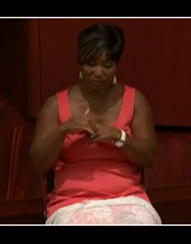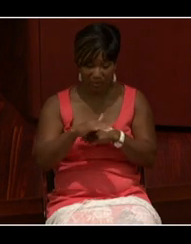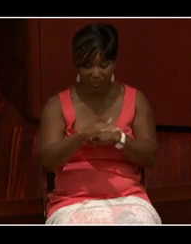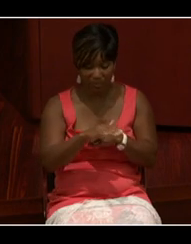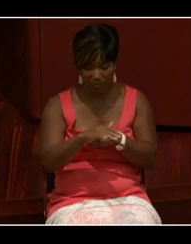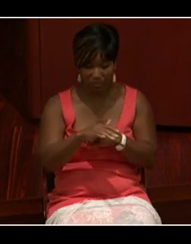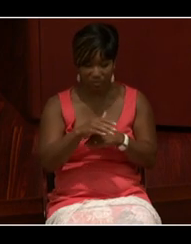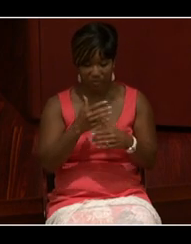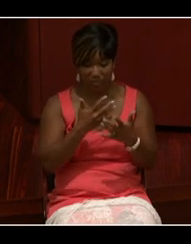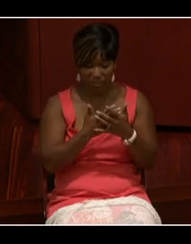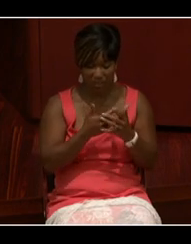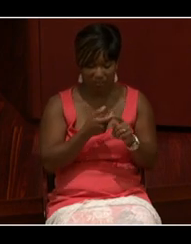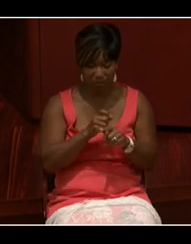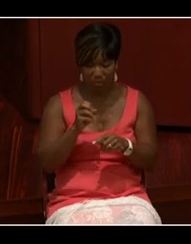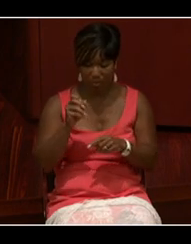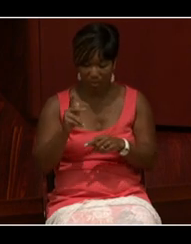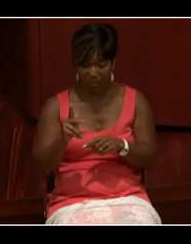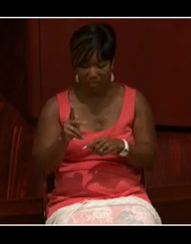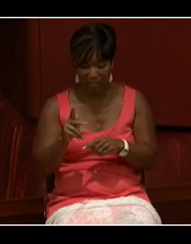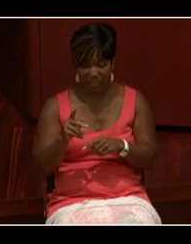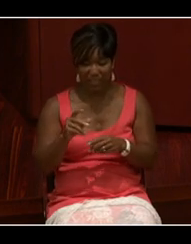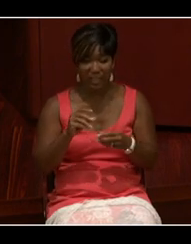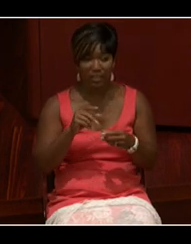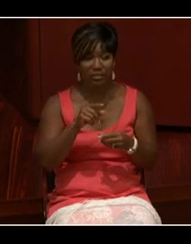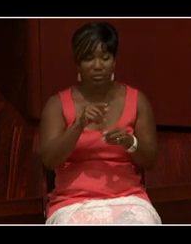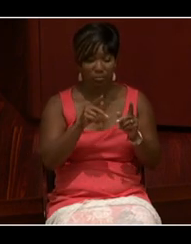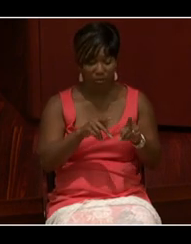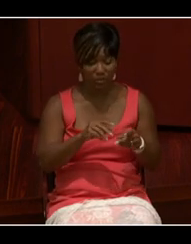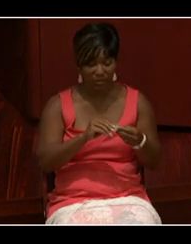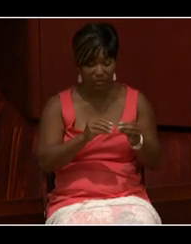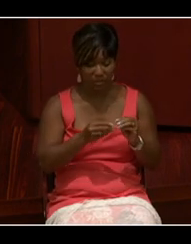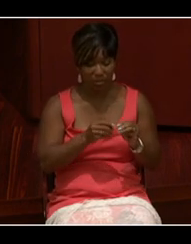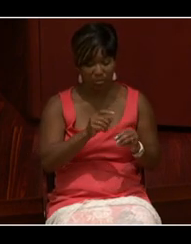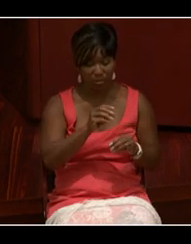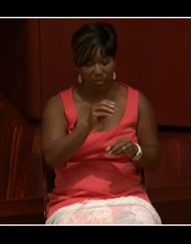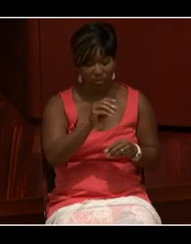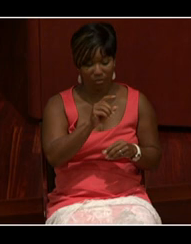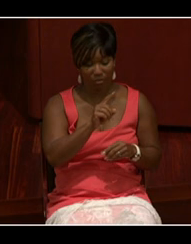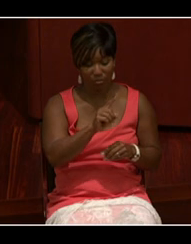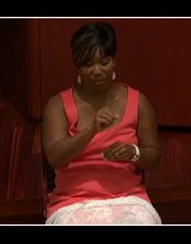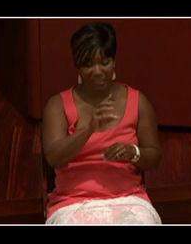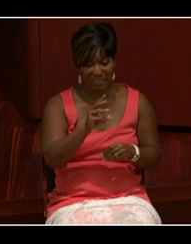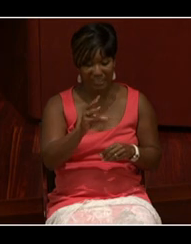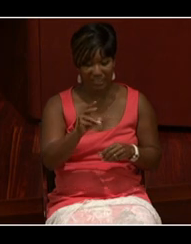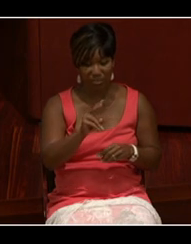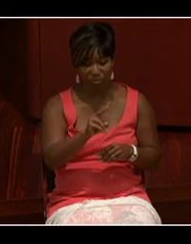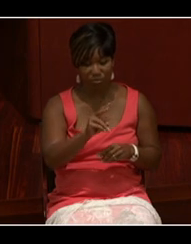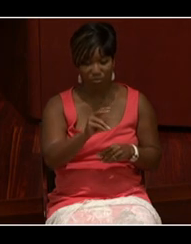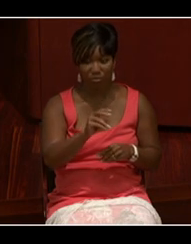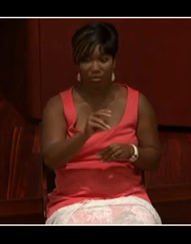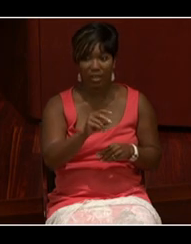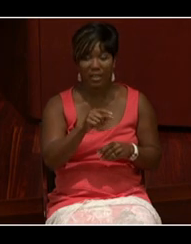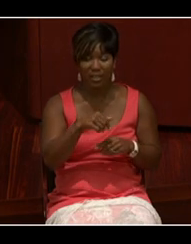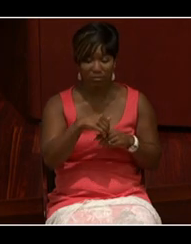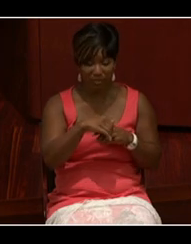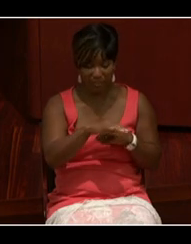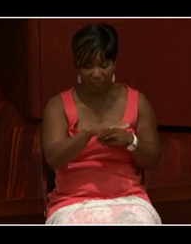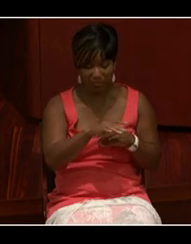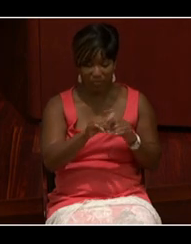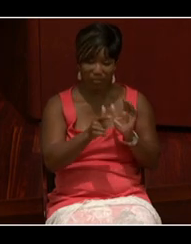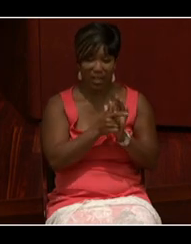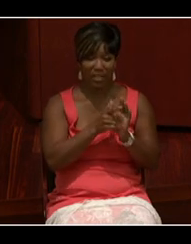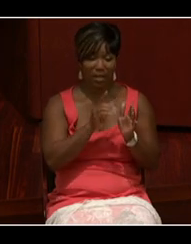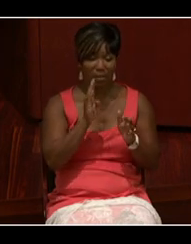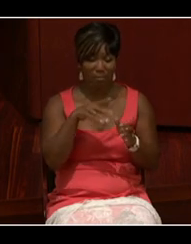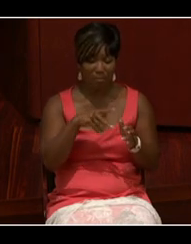number 33262, O.D. Groom. He was sentenced to Leavenworth for violating national banking laws.